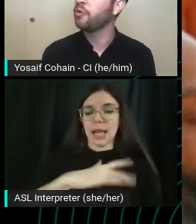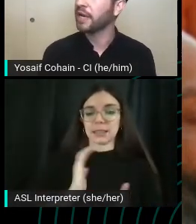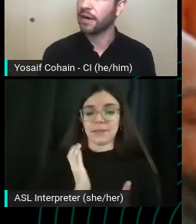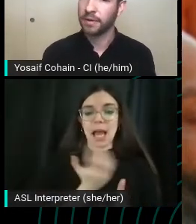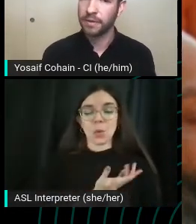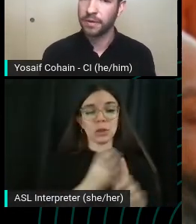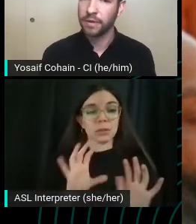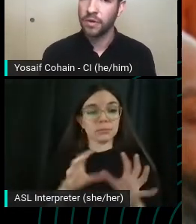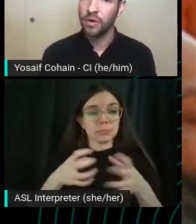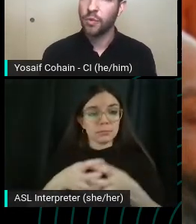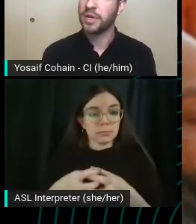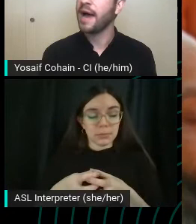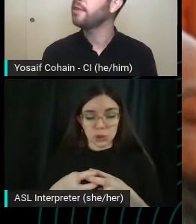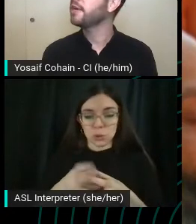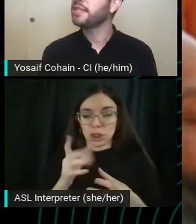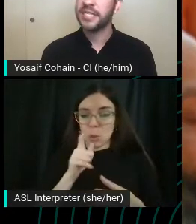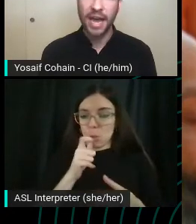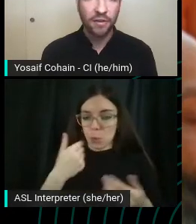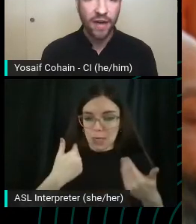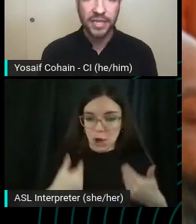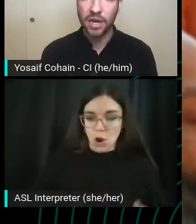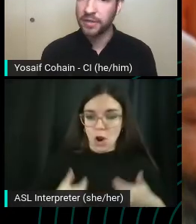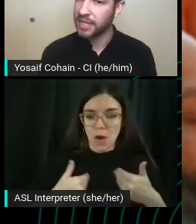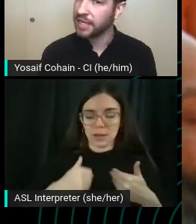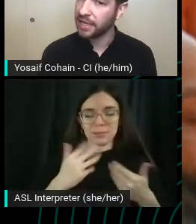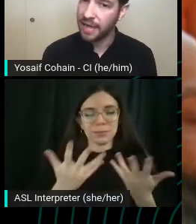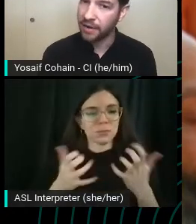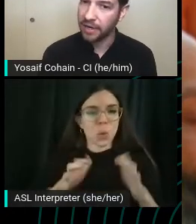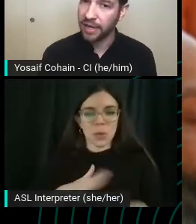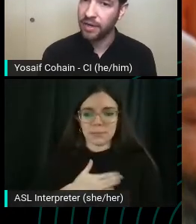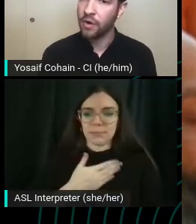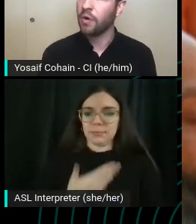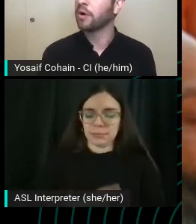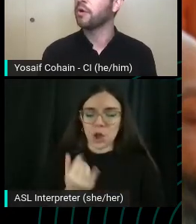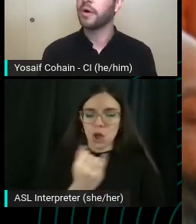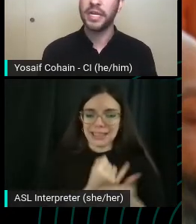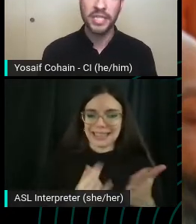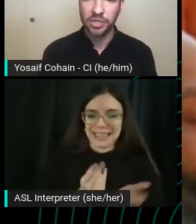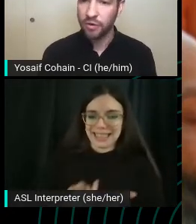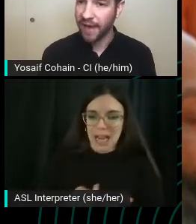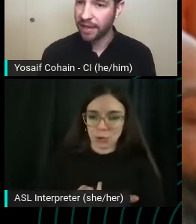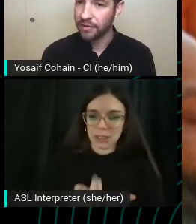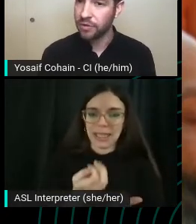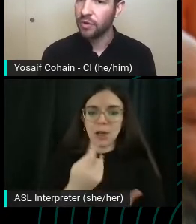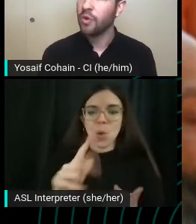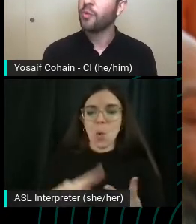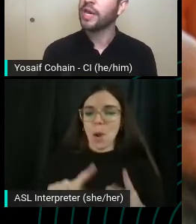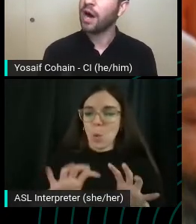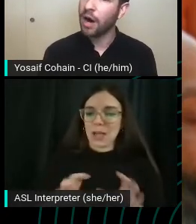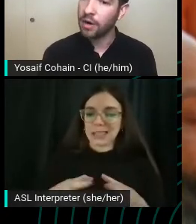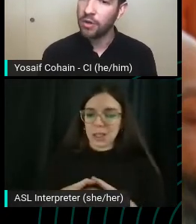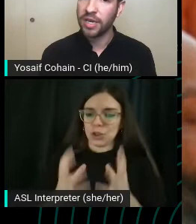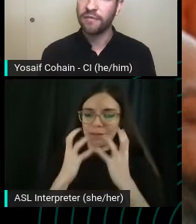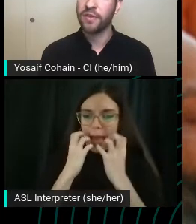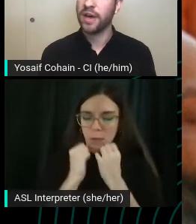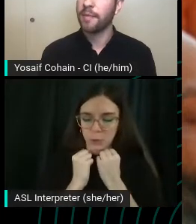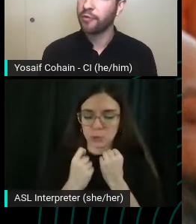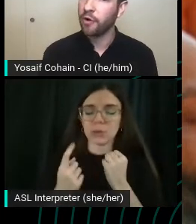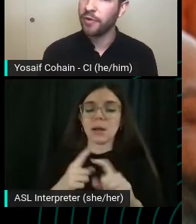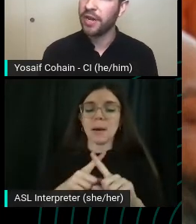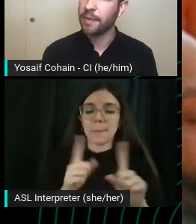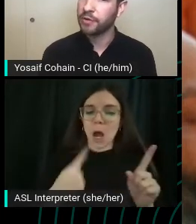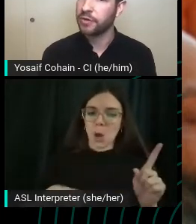and who we are. We're not looking to sacrifice artistic integrity or organizational values. We are looking for